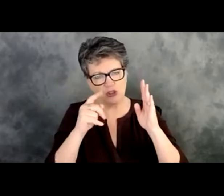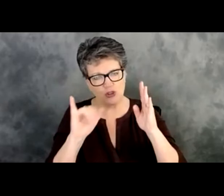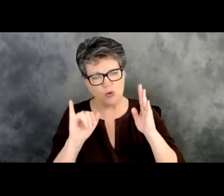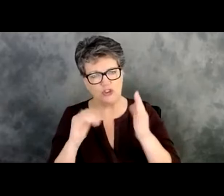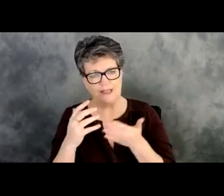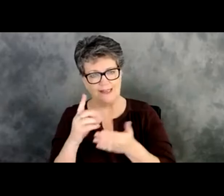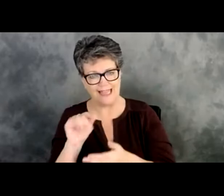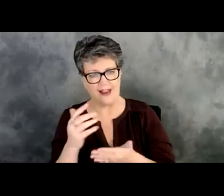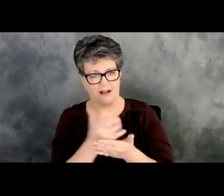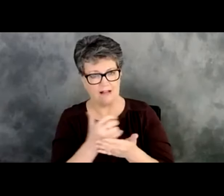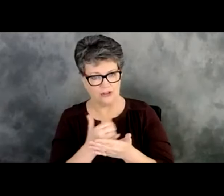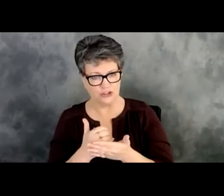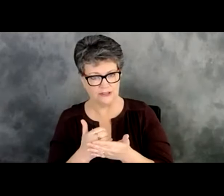collection